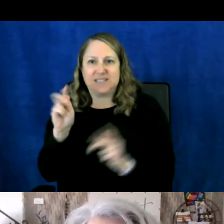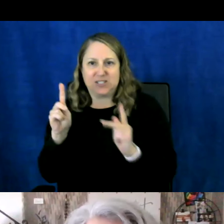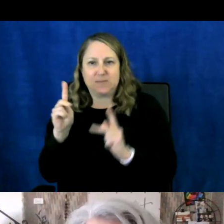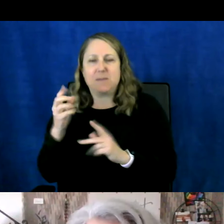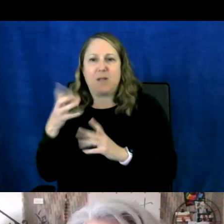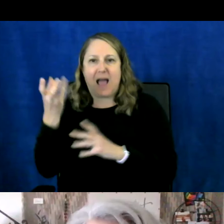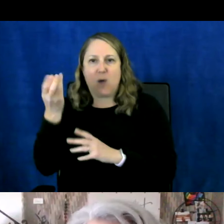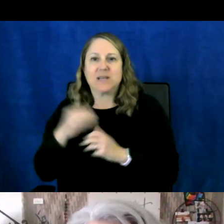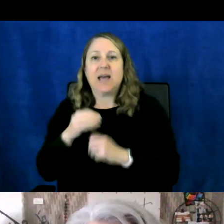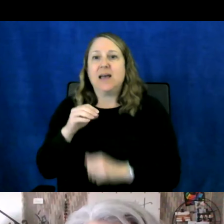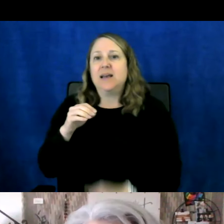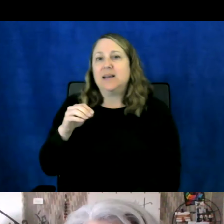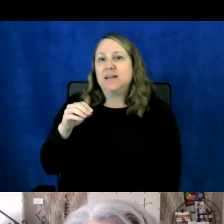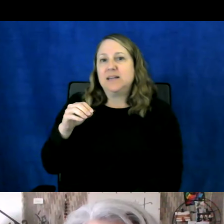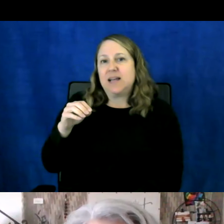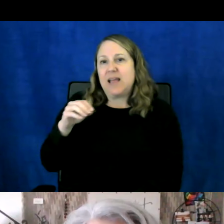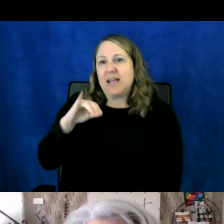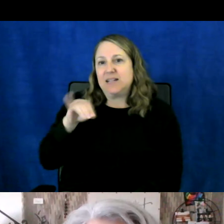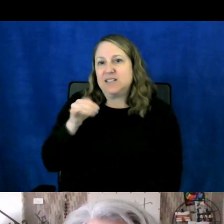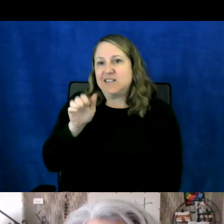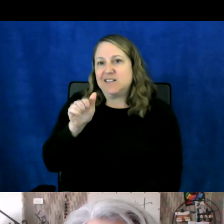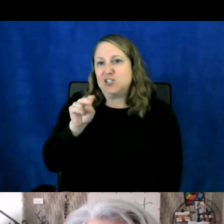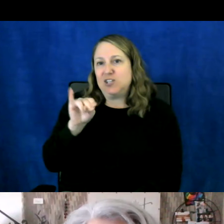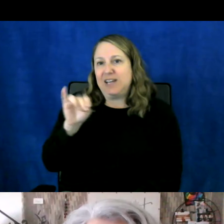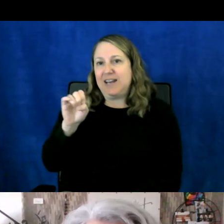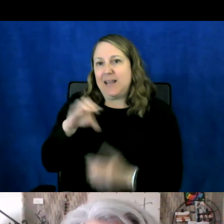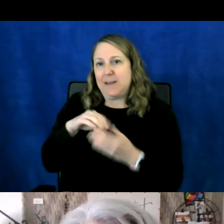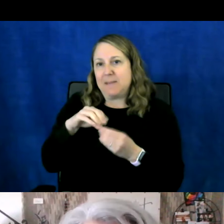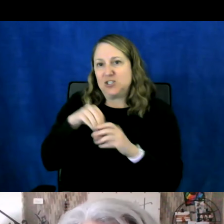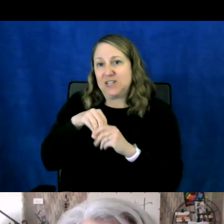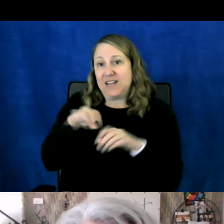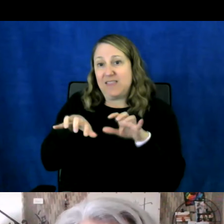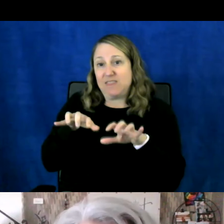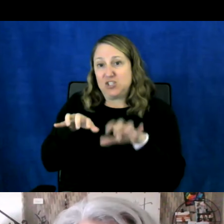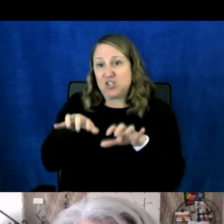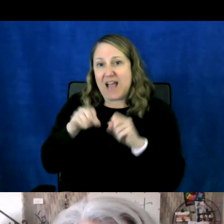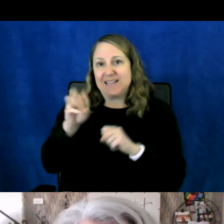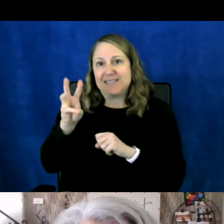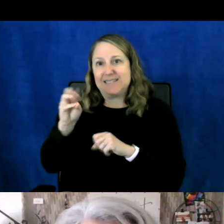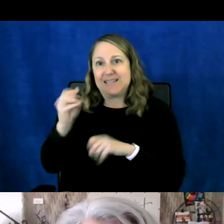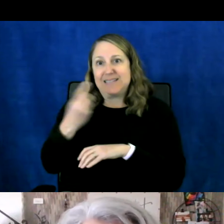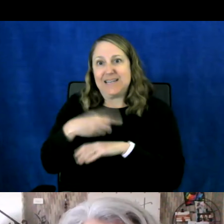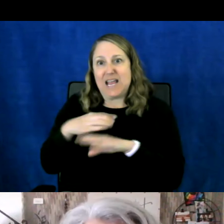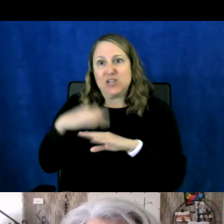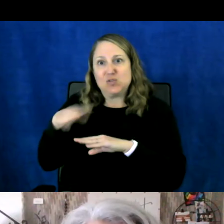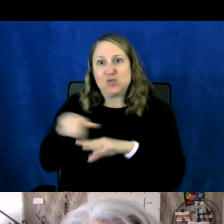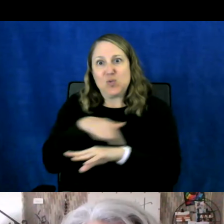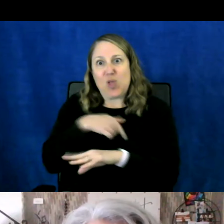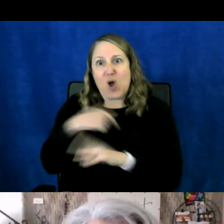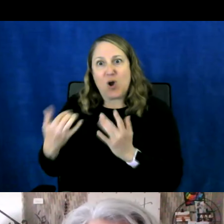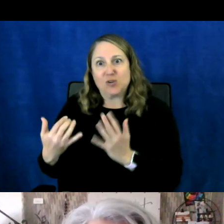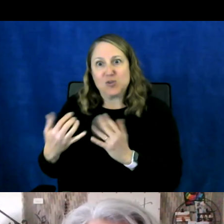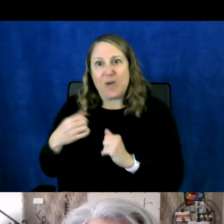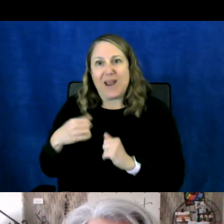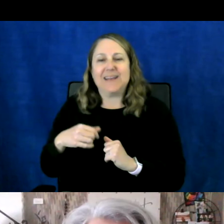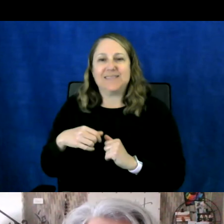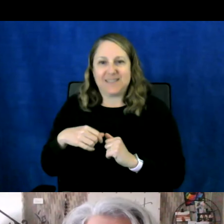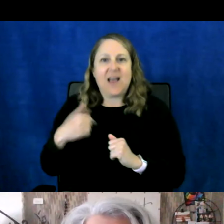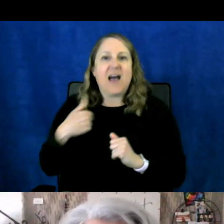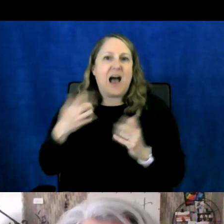And Jeannie had noted in the chat that 60 days is too long to wait to be assessed. And I want